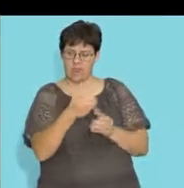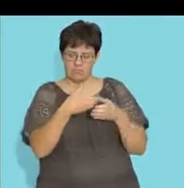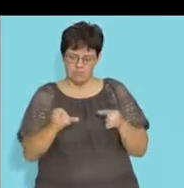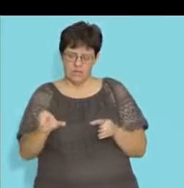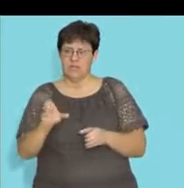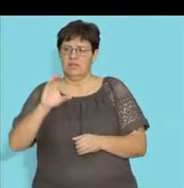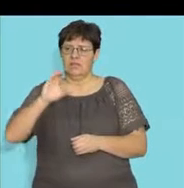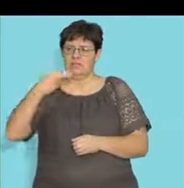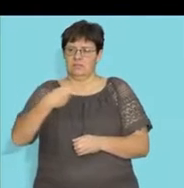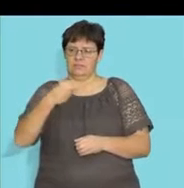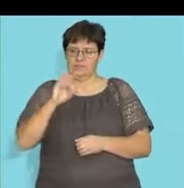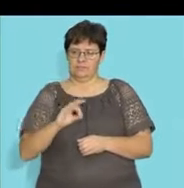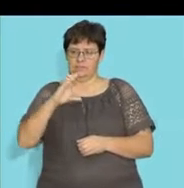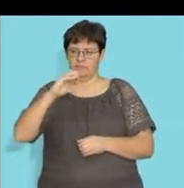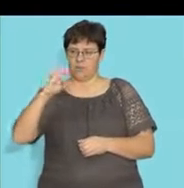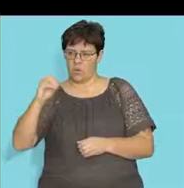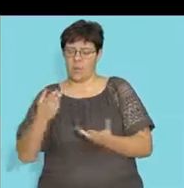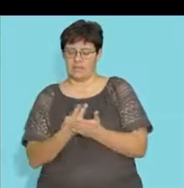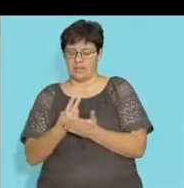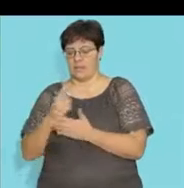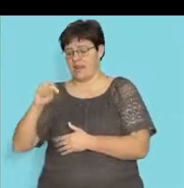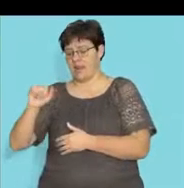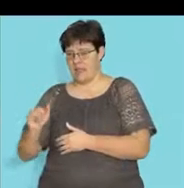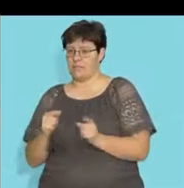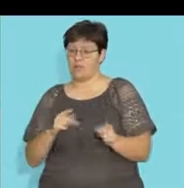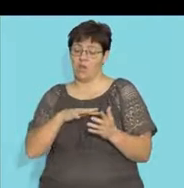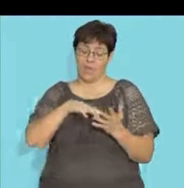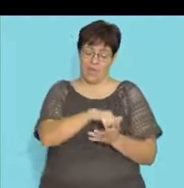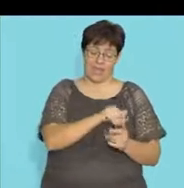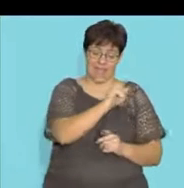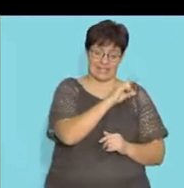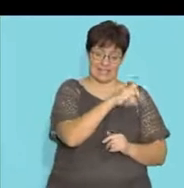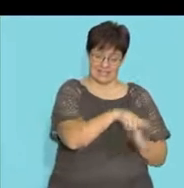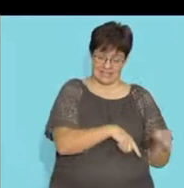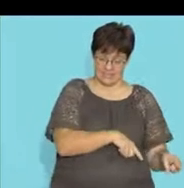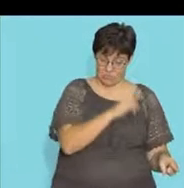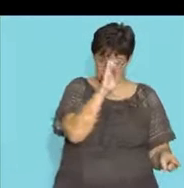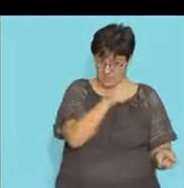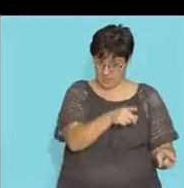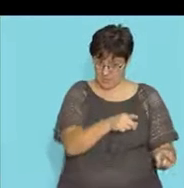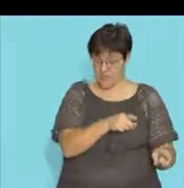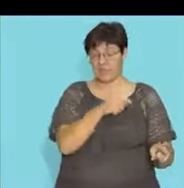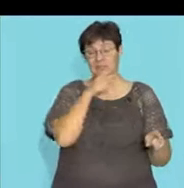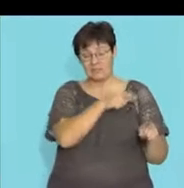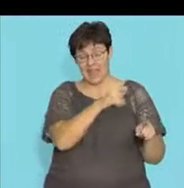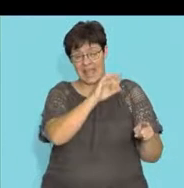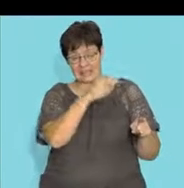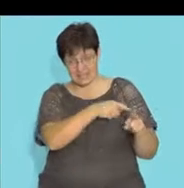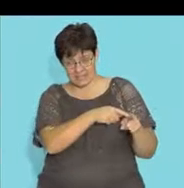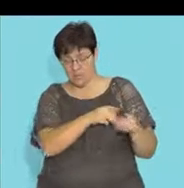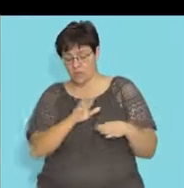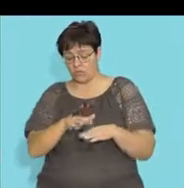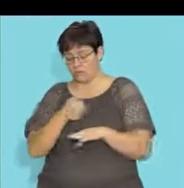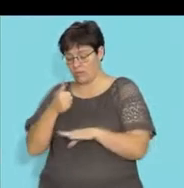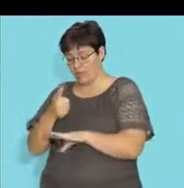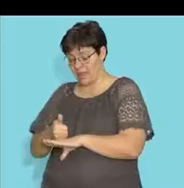acetate ions and sodium ions, remember this is a weak acid, then you know that the acid of this